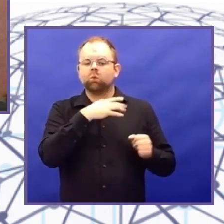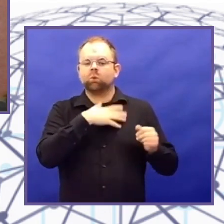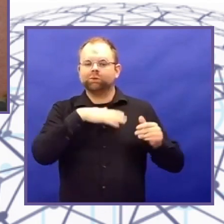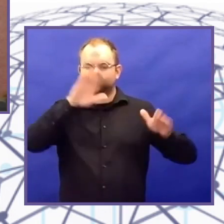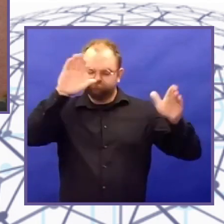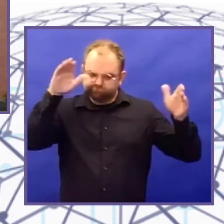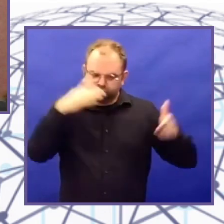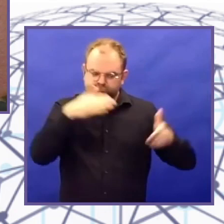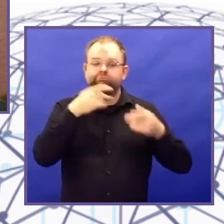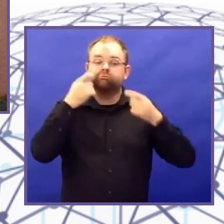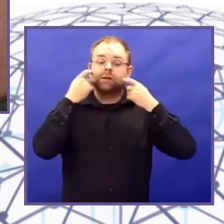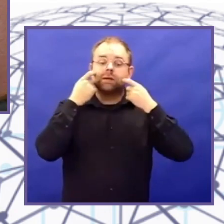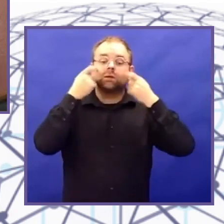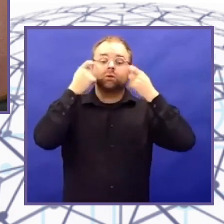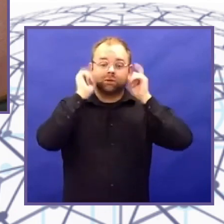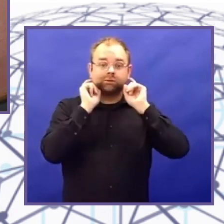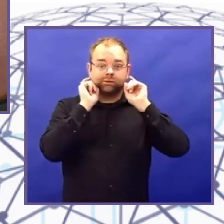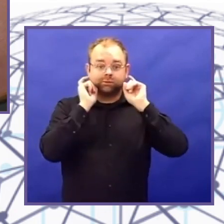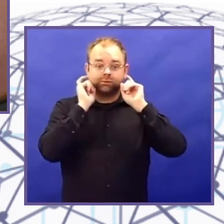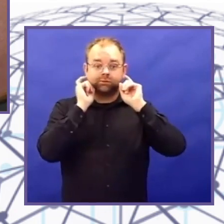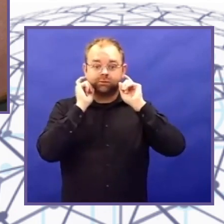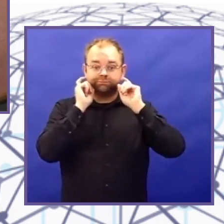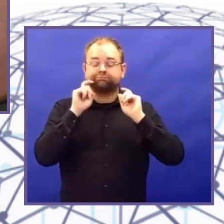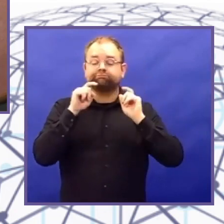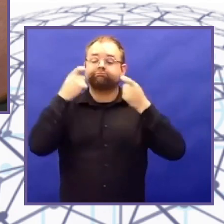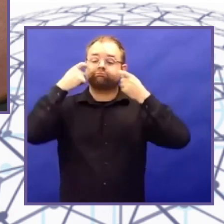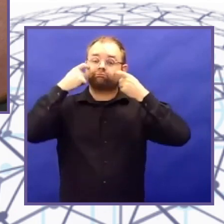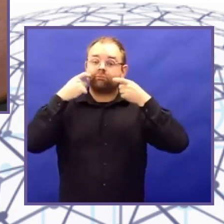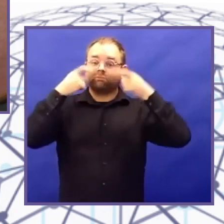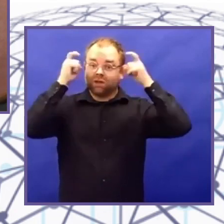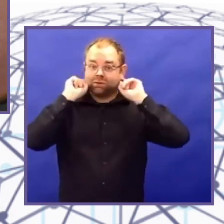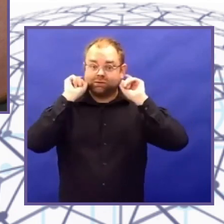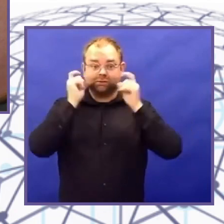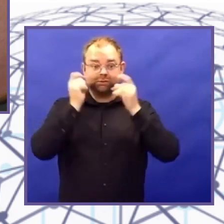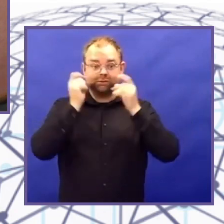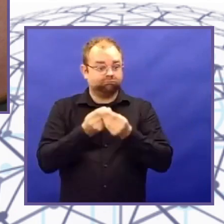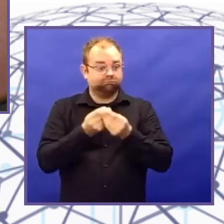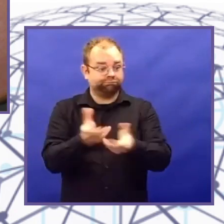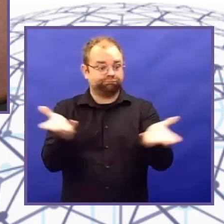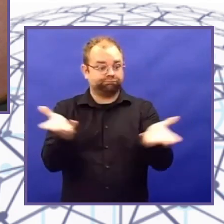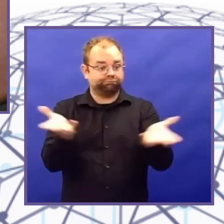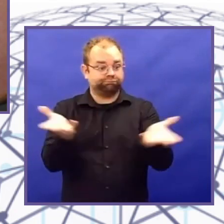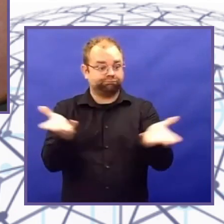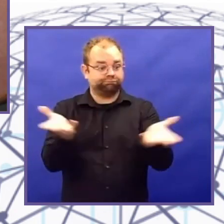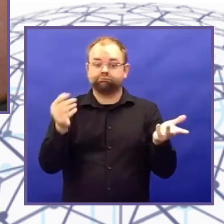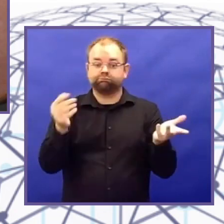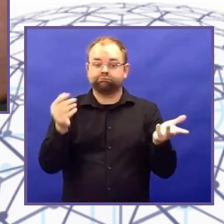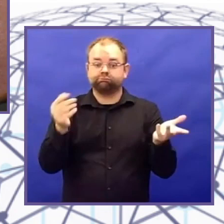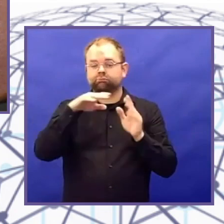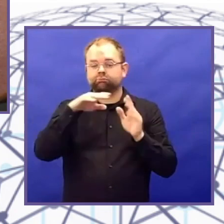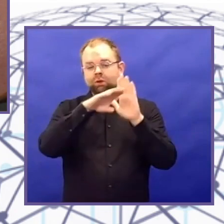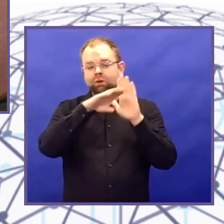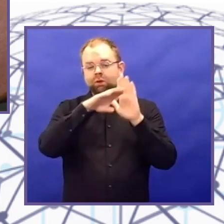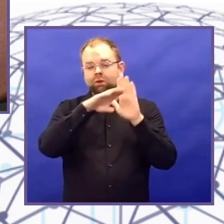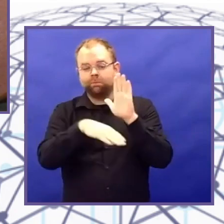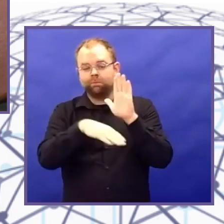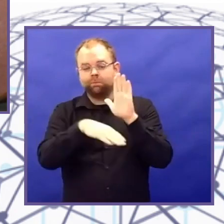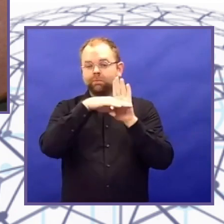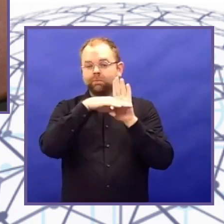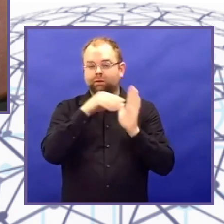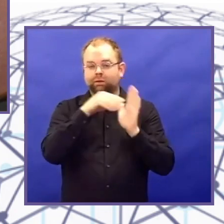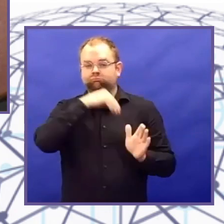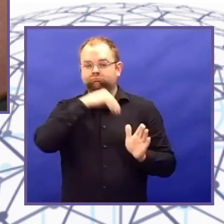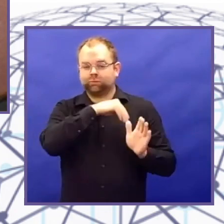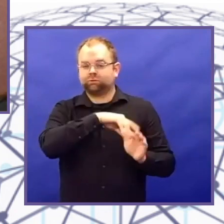importance as a strategic tool, the product narrative, to develop and shape the market, which